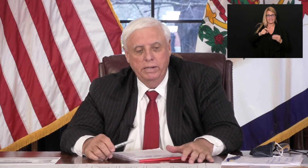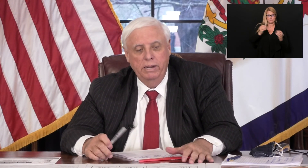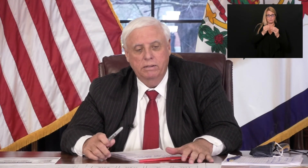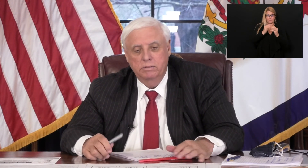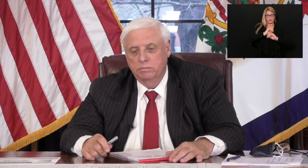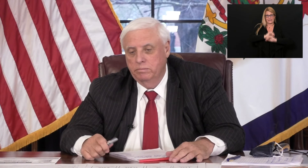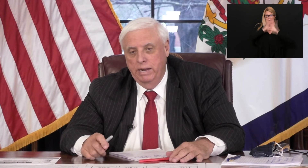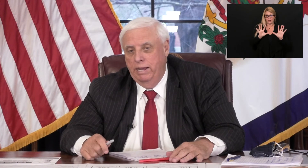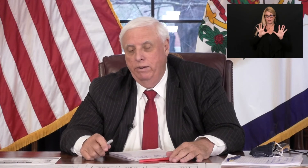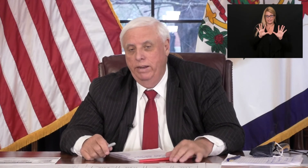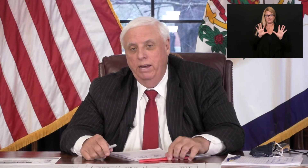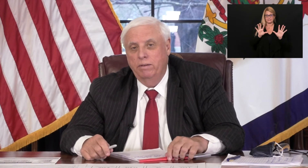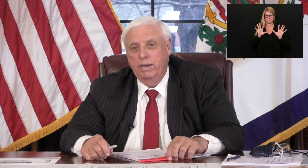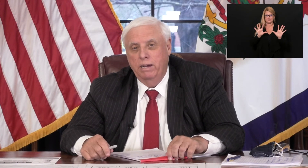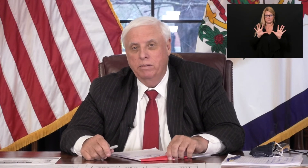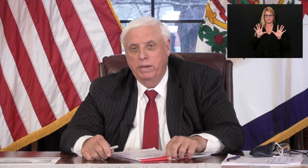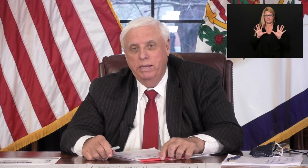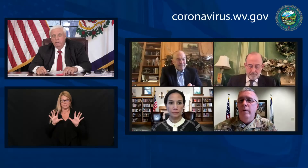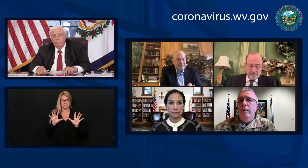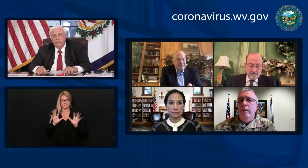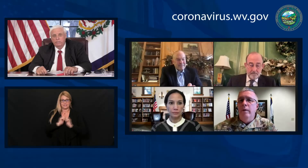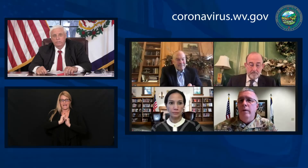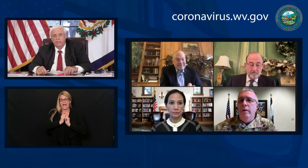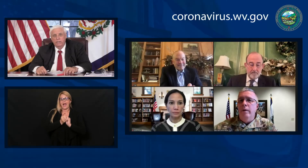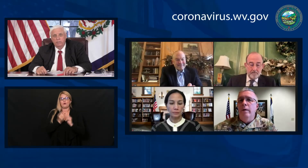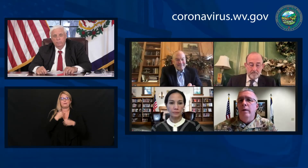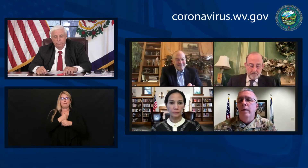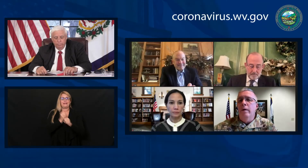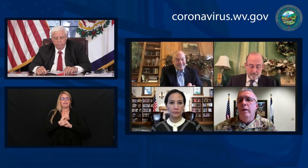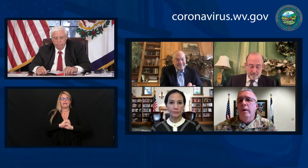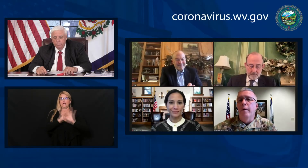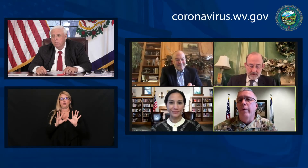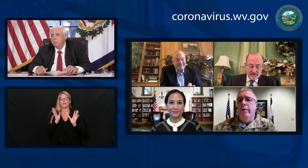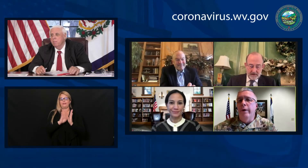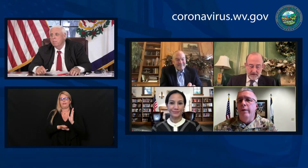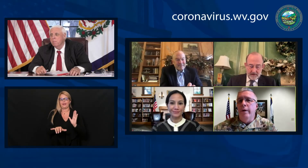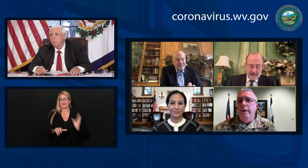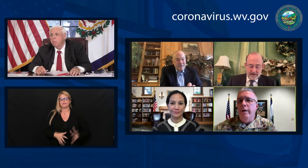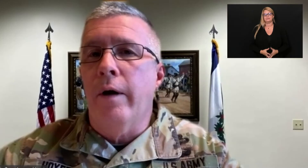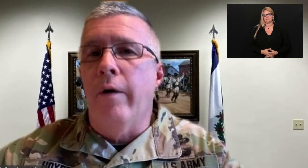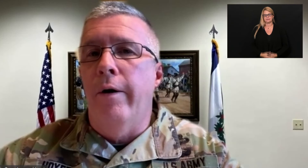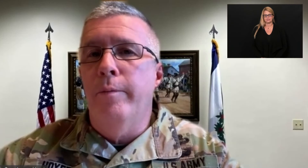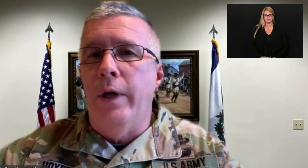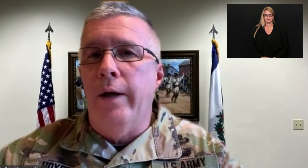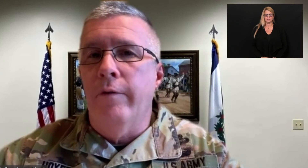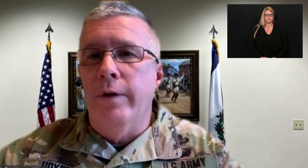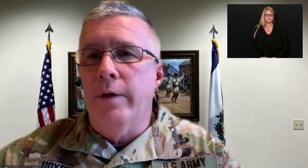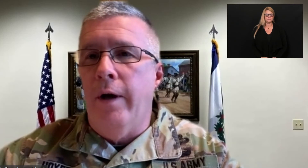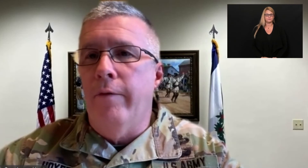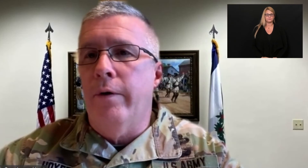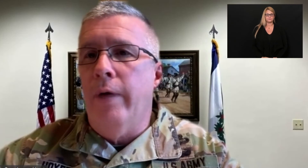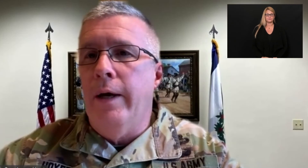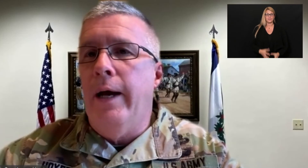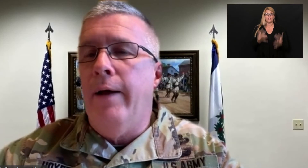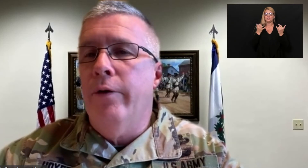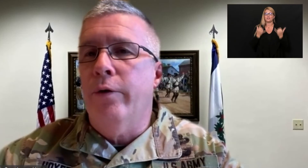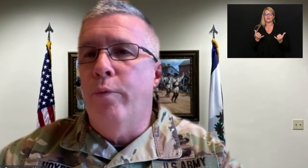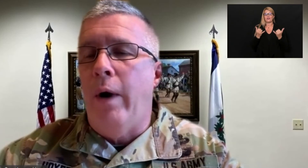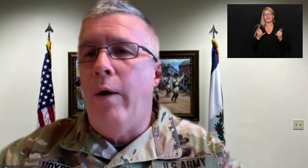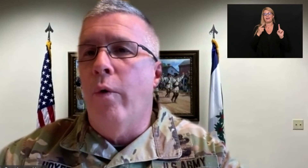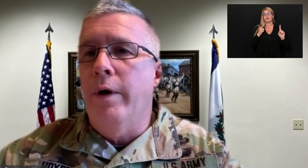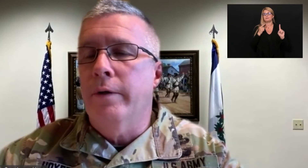but I don't know how I can make it any faster than that. Really, the current objective, as the governor laid